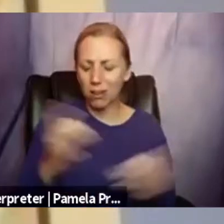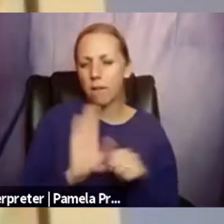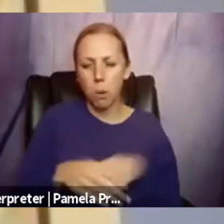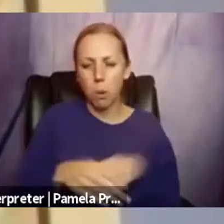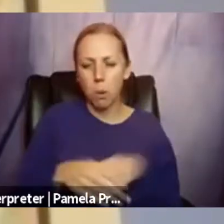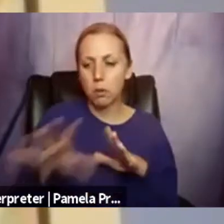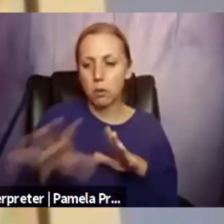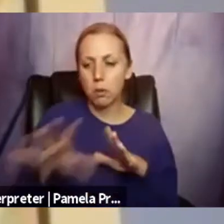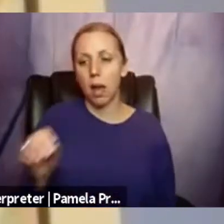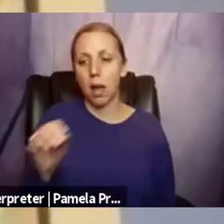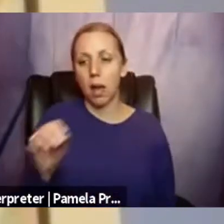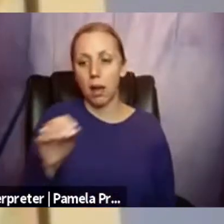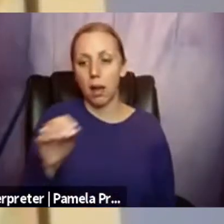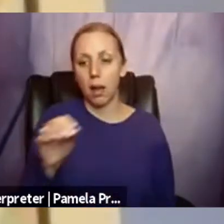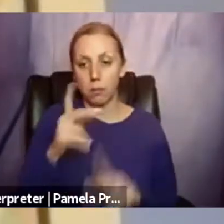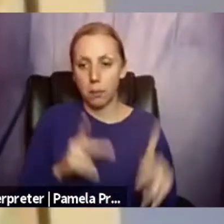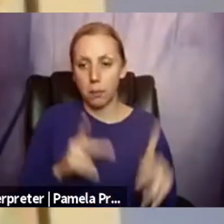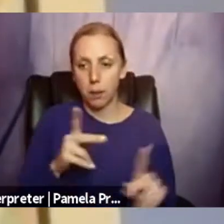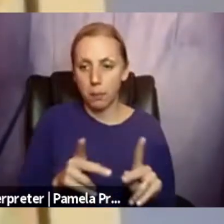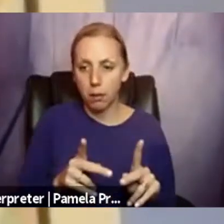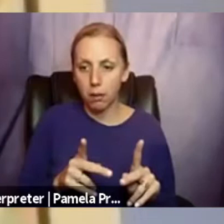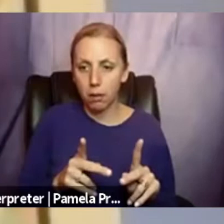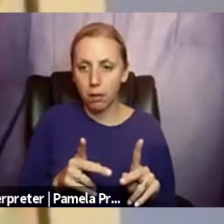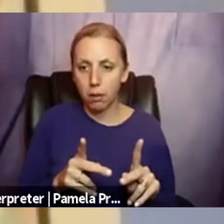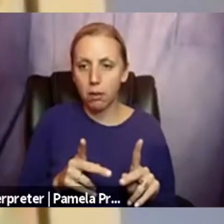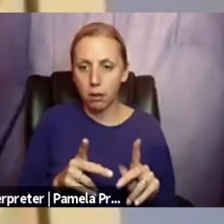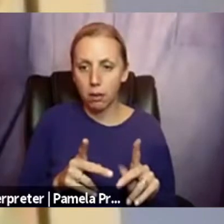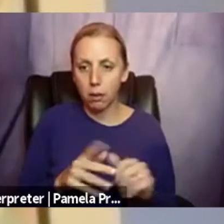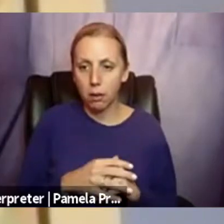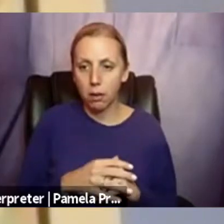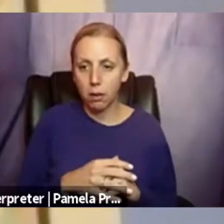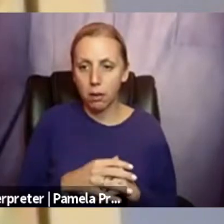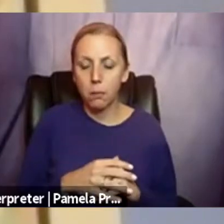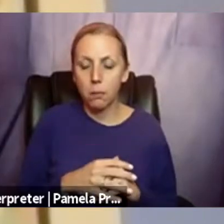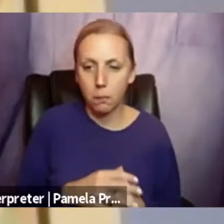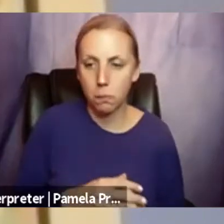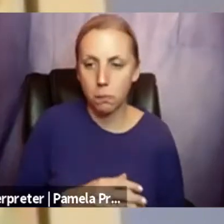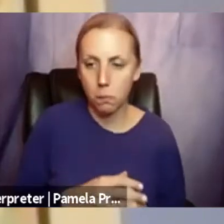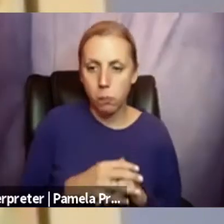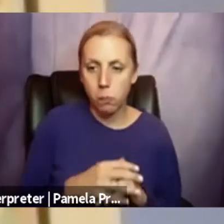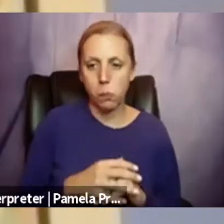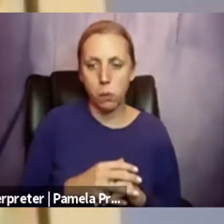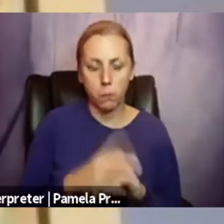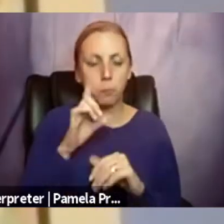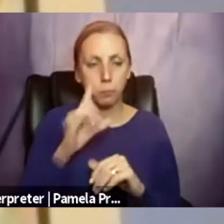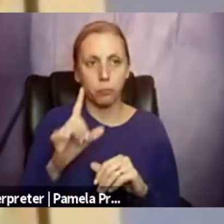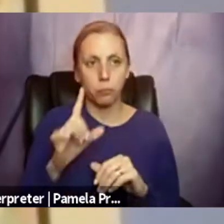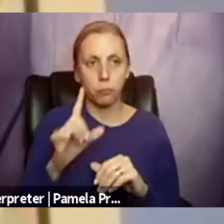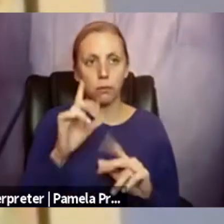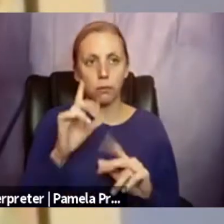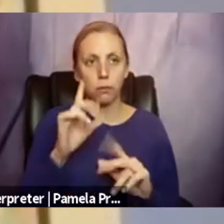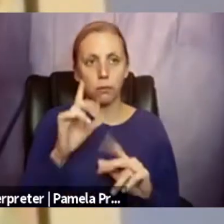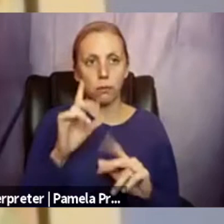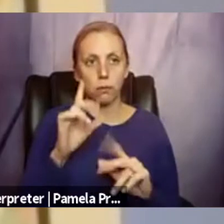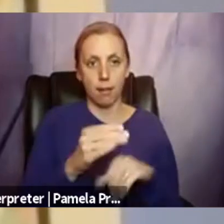here, as well as the centuries of resilience and leadership of all Indigenous and First Nation peoples on Turtle Island that